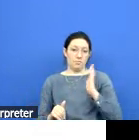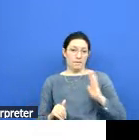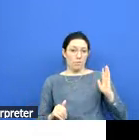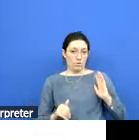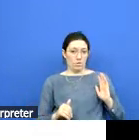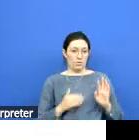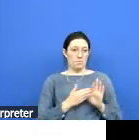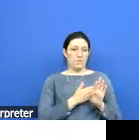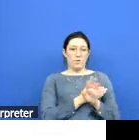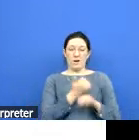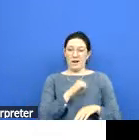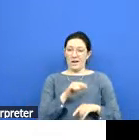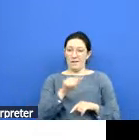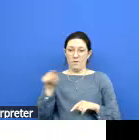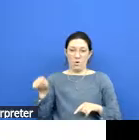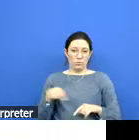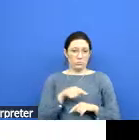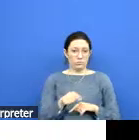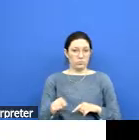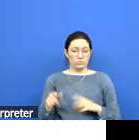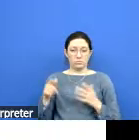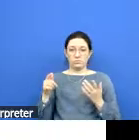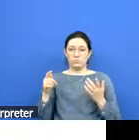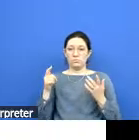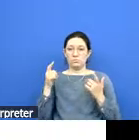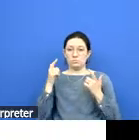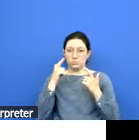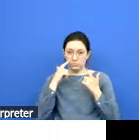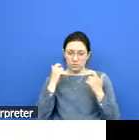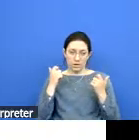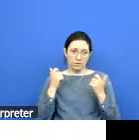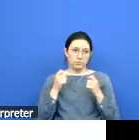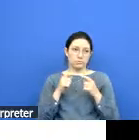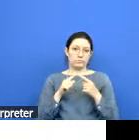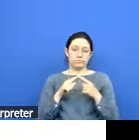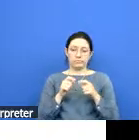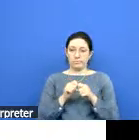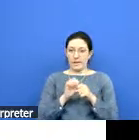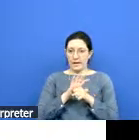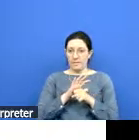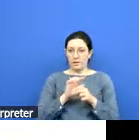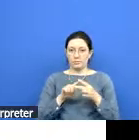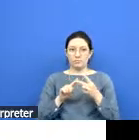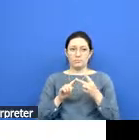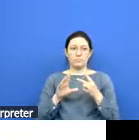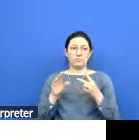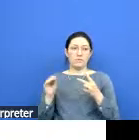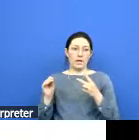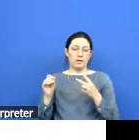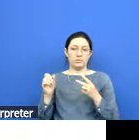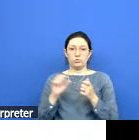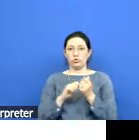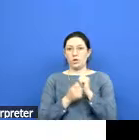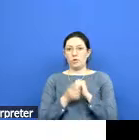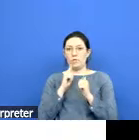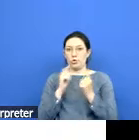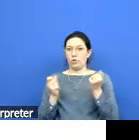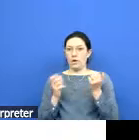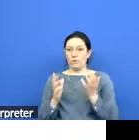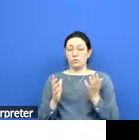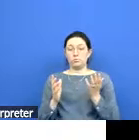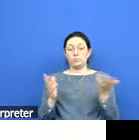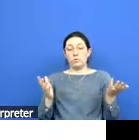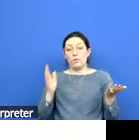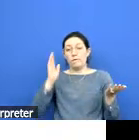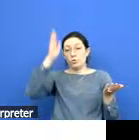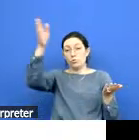before any of those started. That's largely due to the pandemic and the change in drivership. So again, looking forward in the